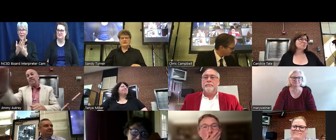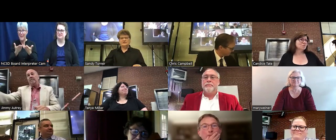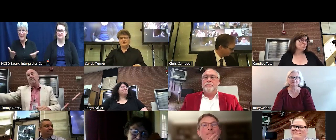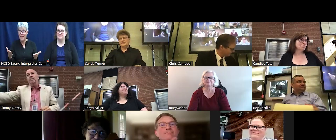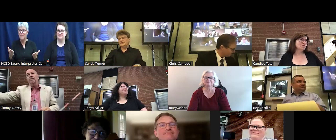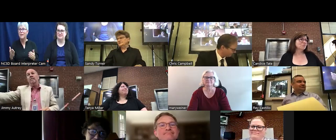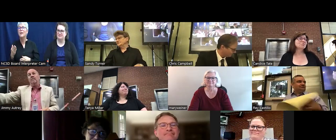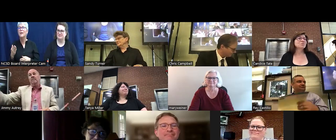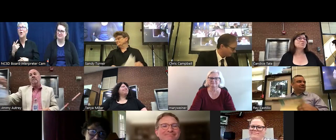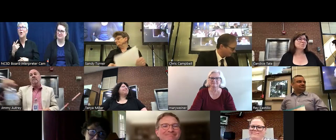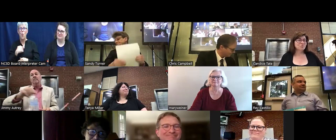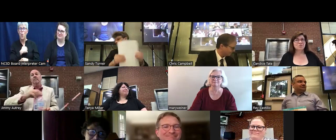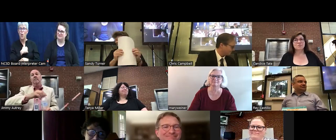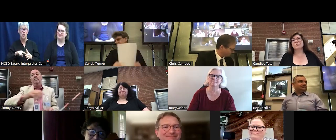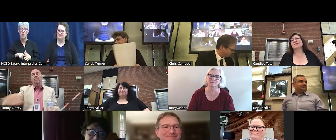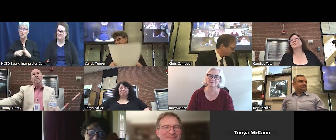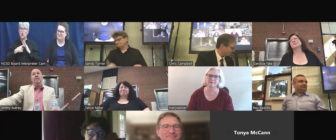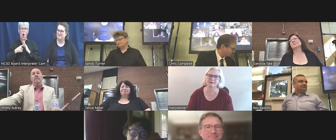getting into the.